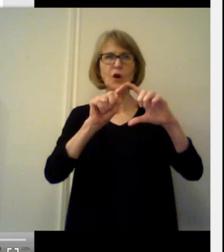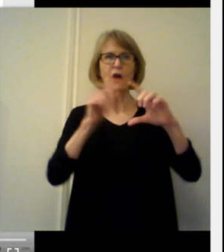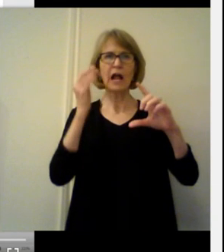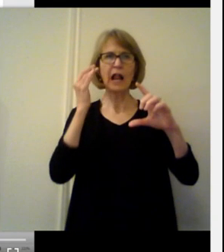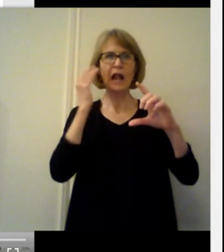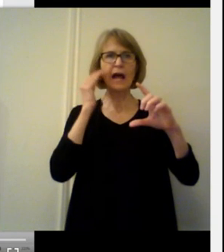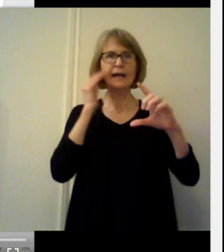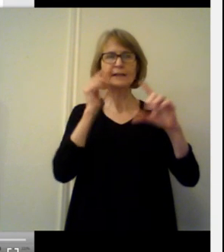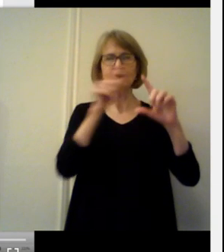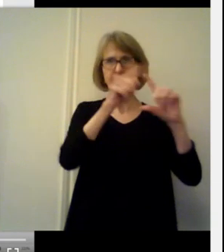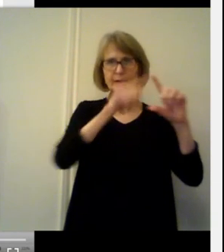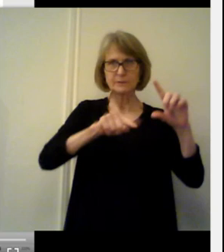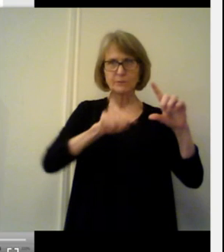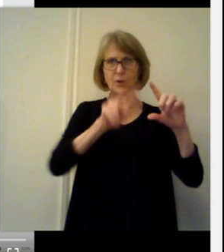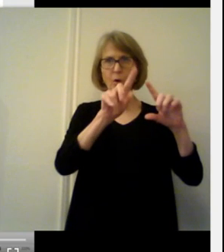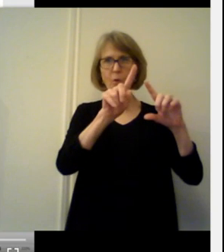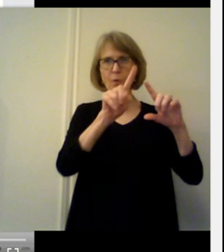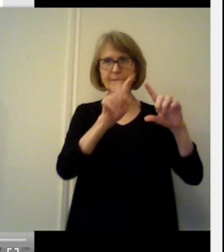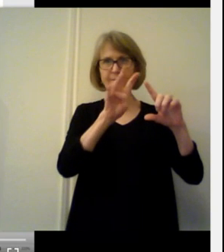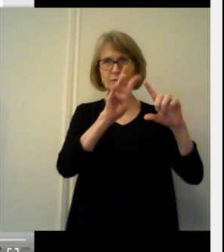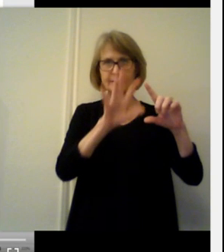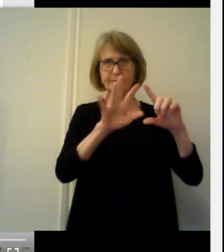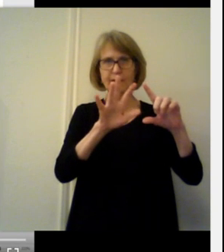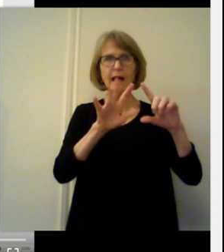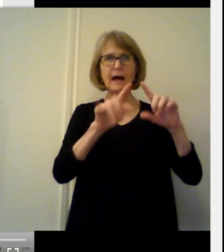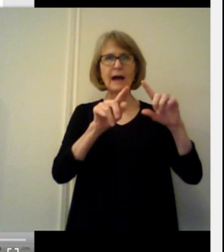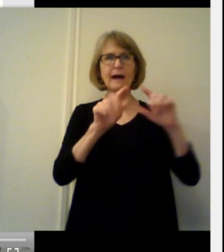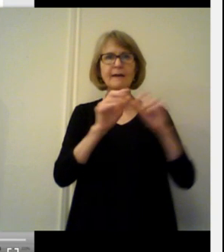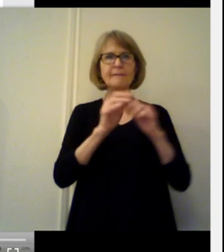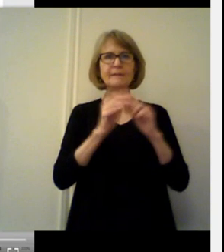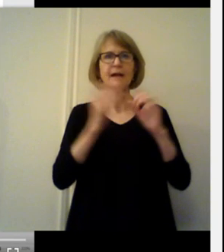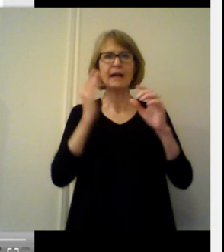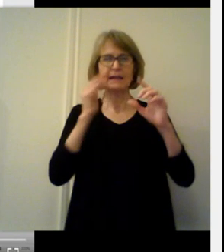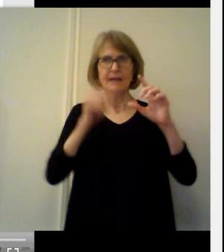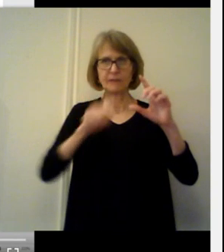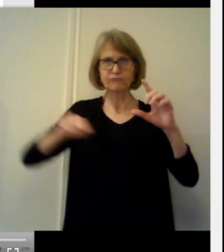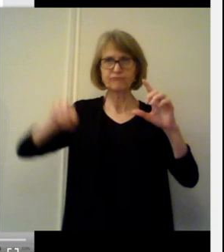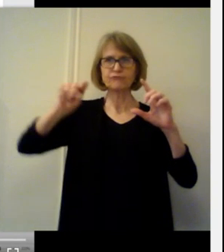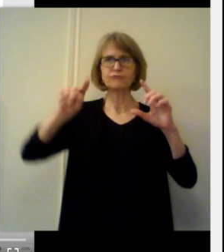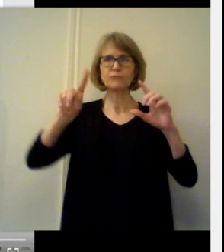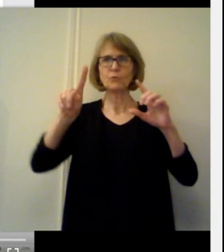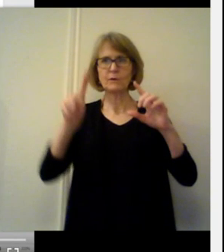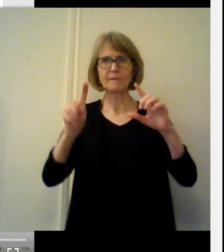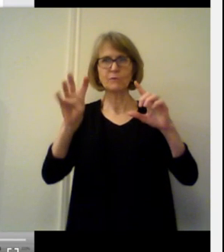that this part is 145. So then